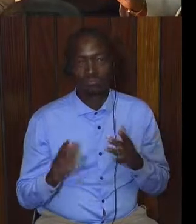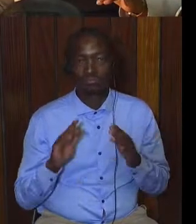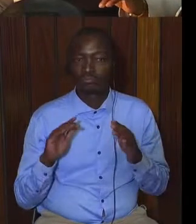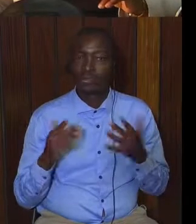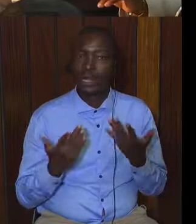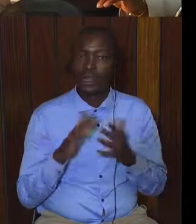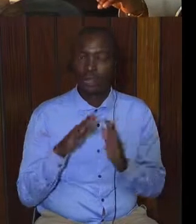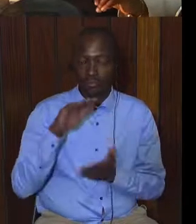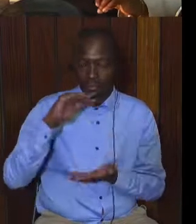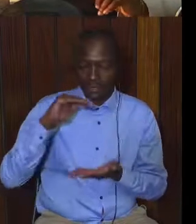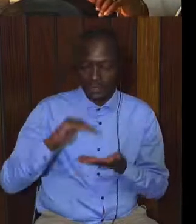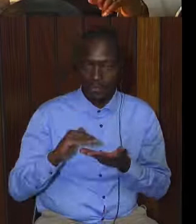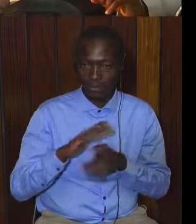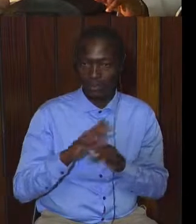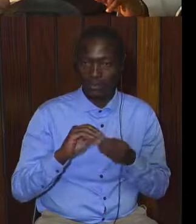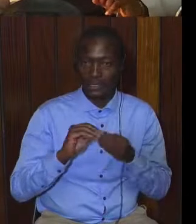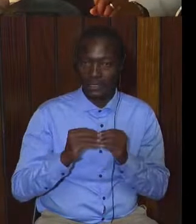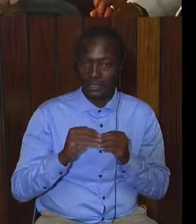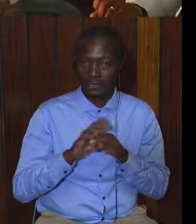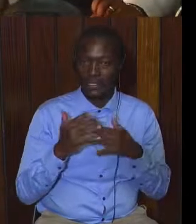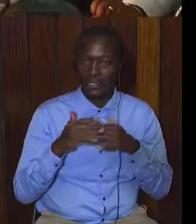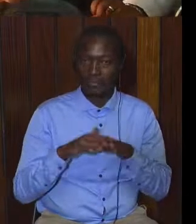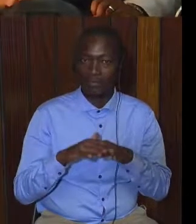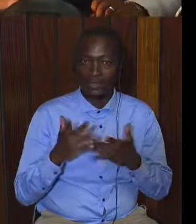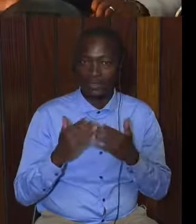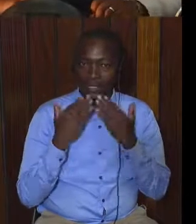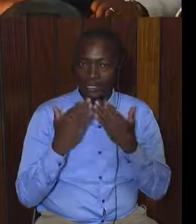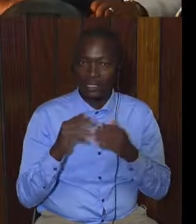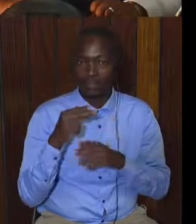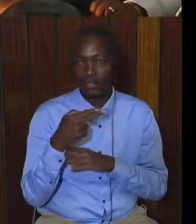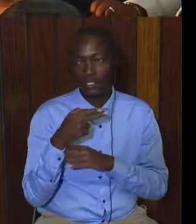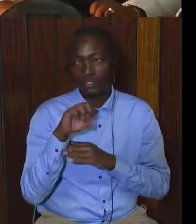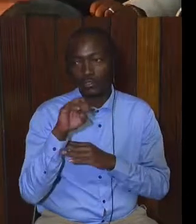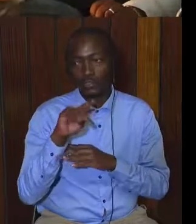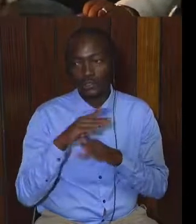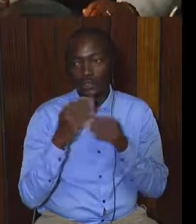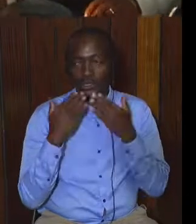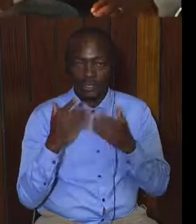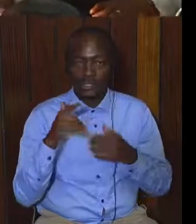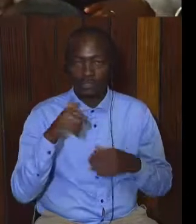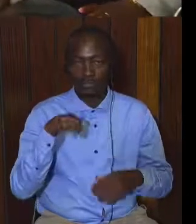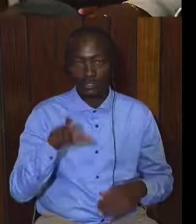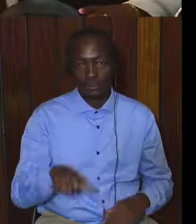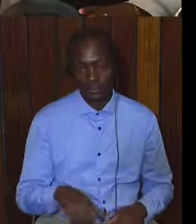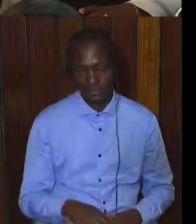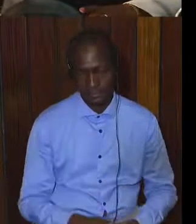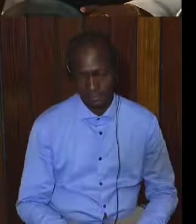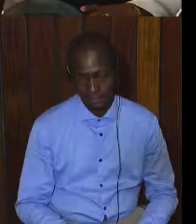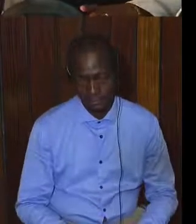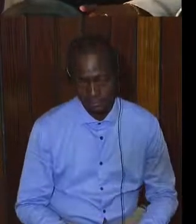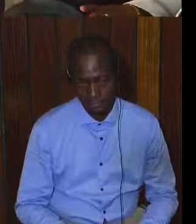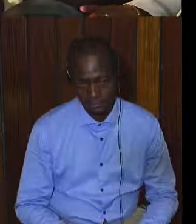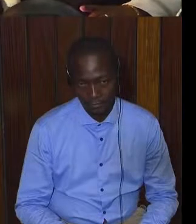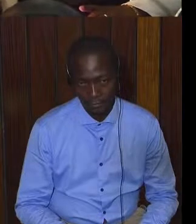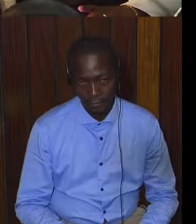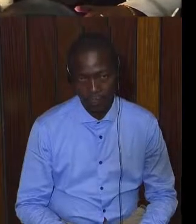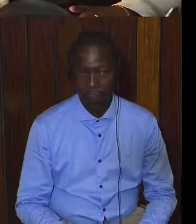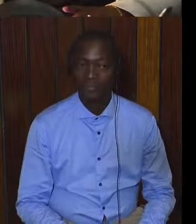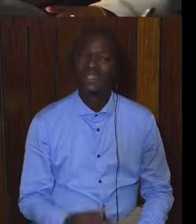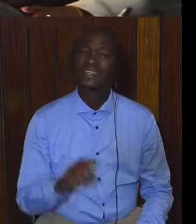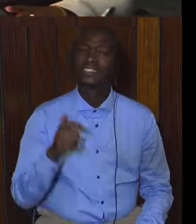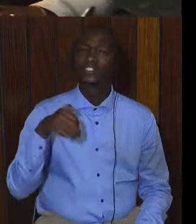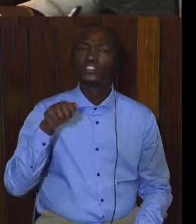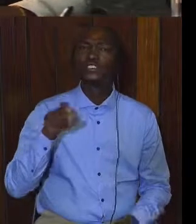how the downward adjustments were effected. Thank you, HOD. Thank you, Chair. Yeah. Chairperson, that is all